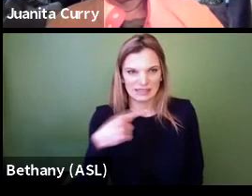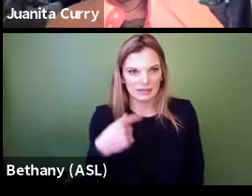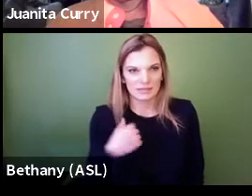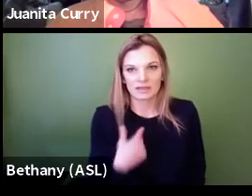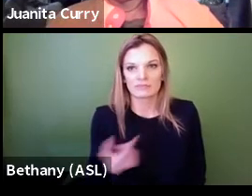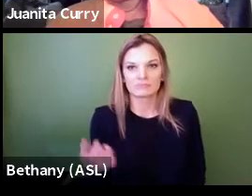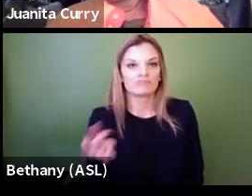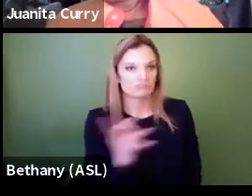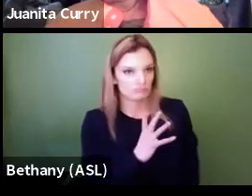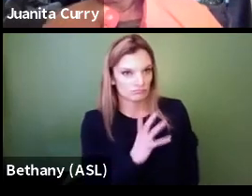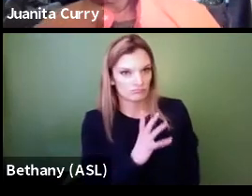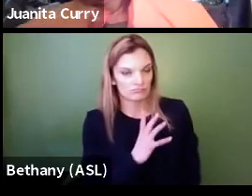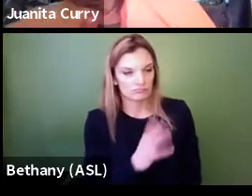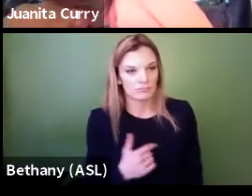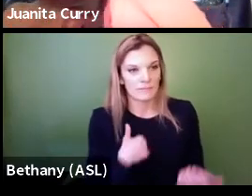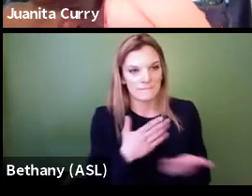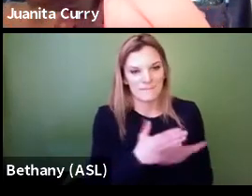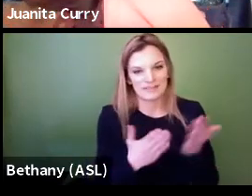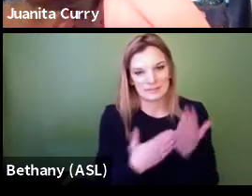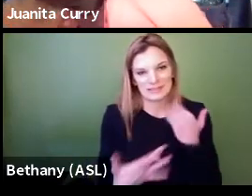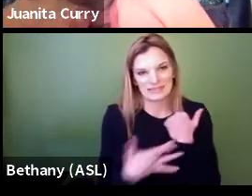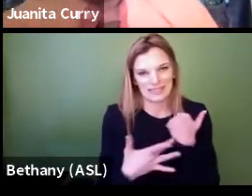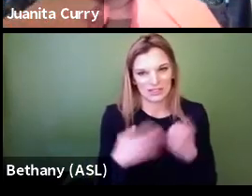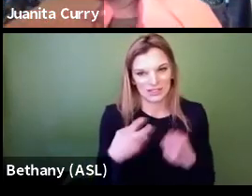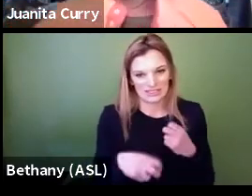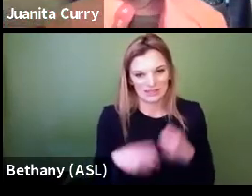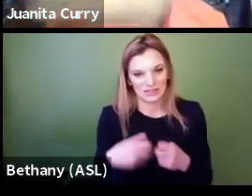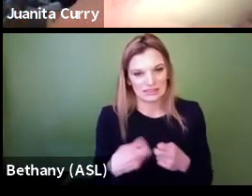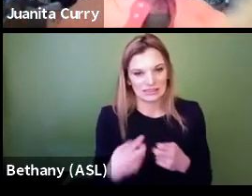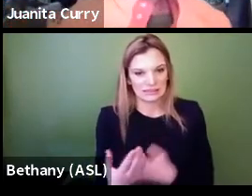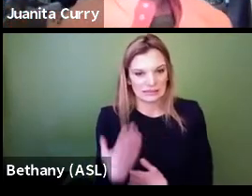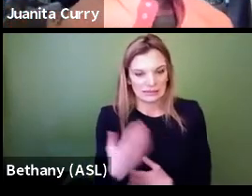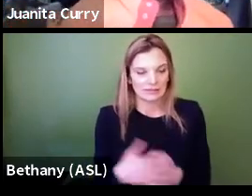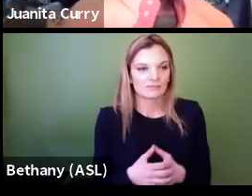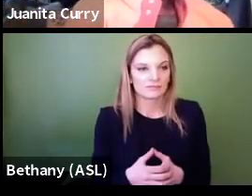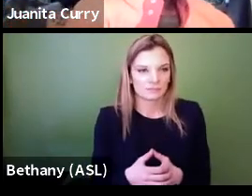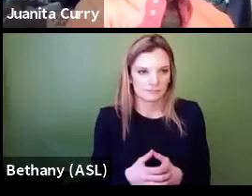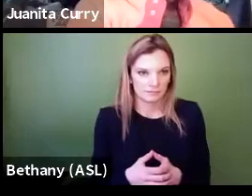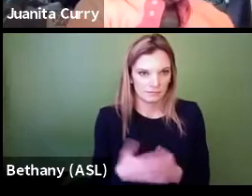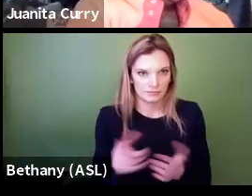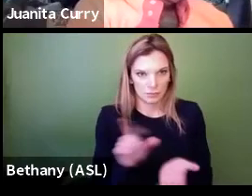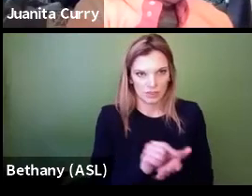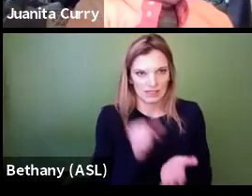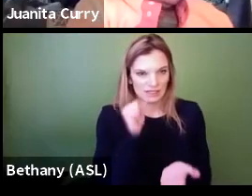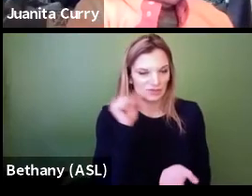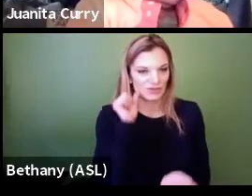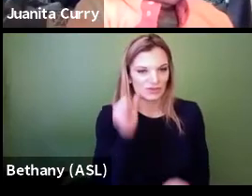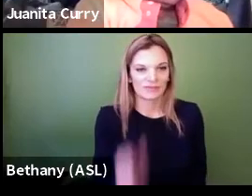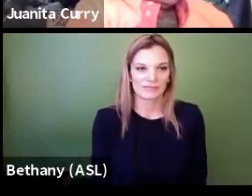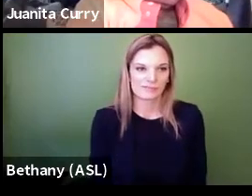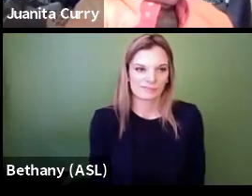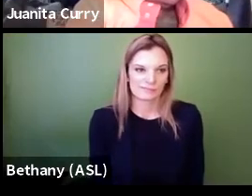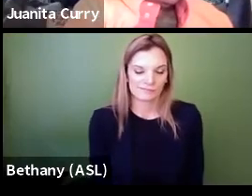Happy to. I was having some technical difficulties getting things to print yesterday. So